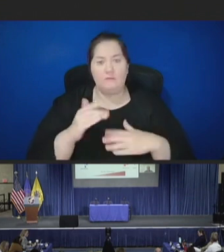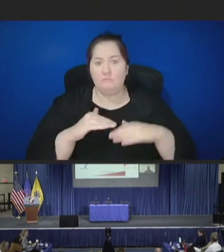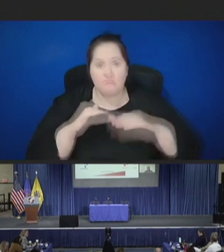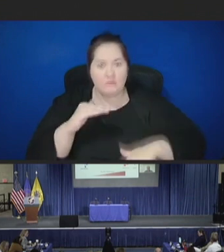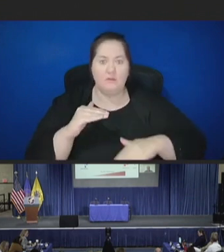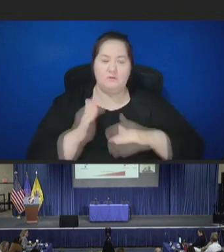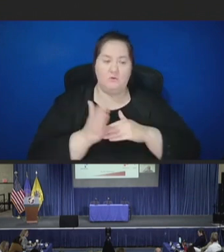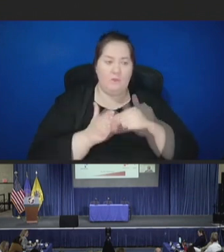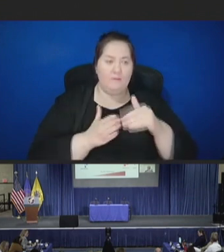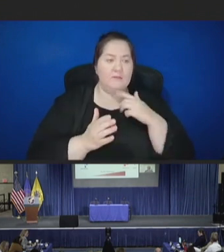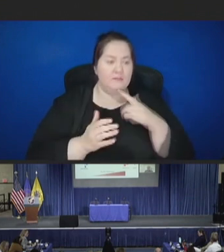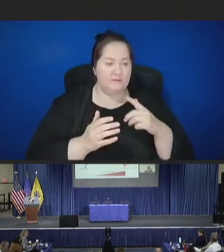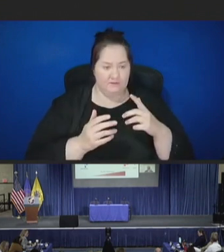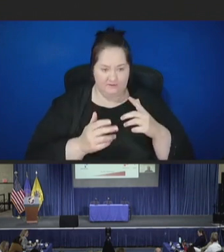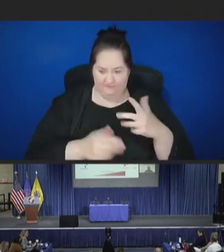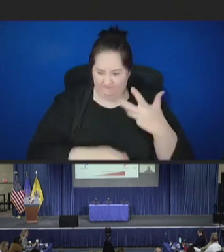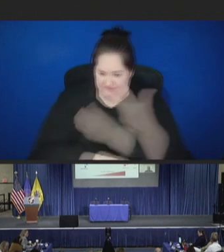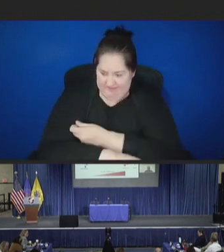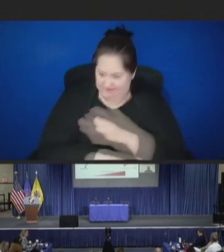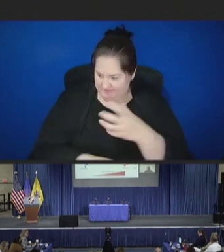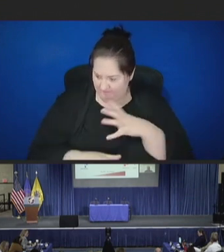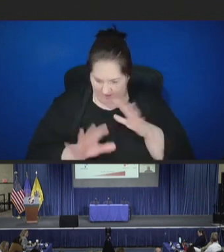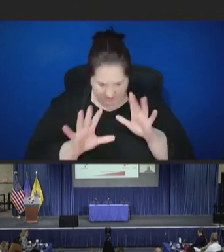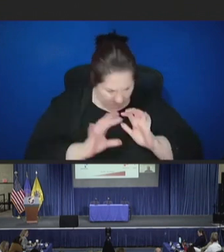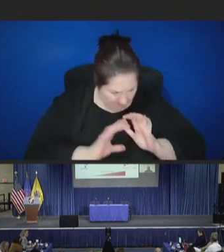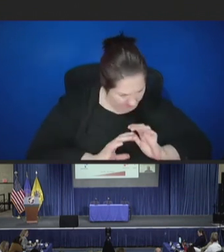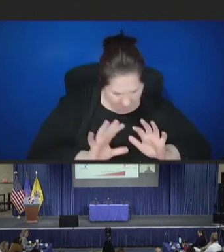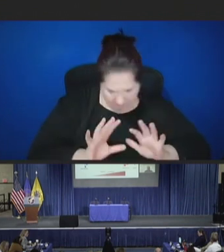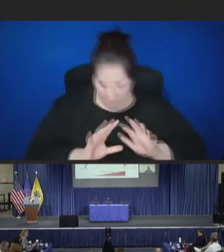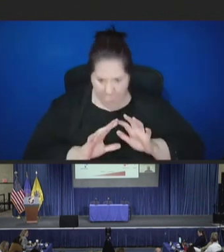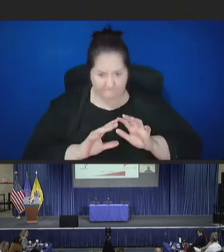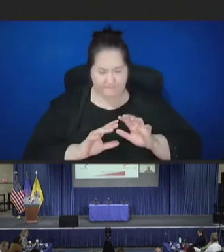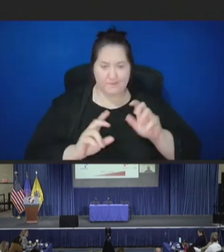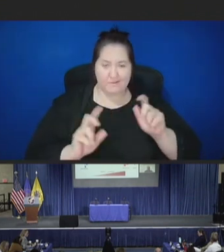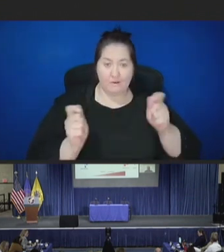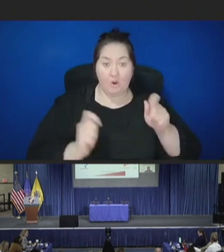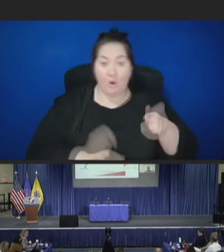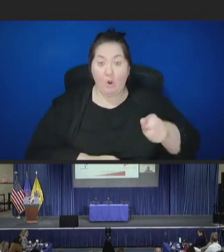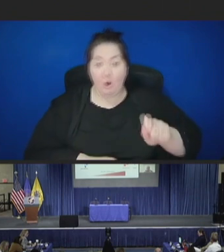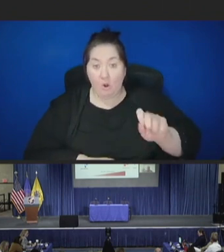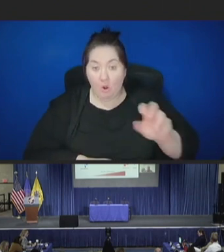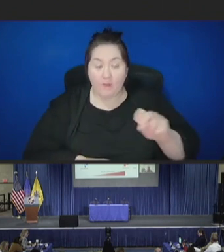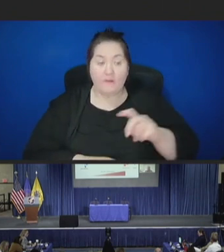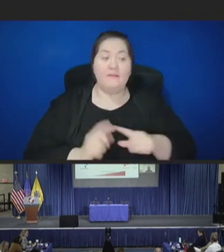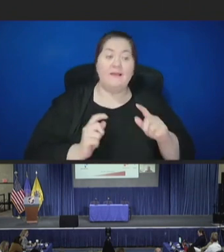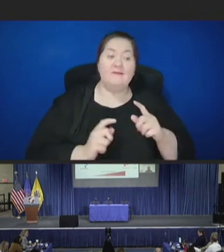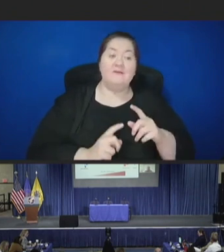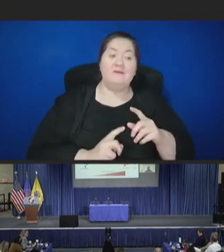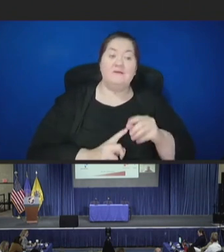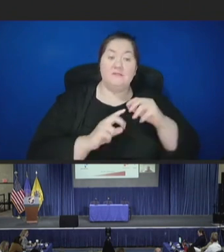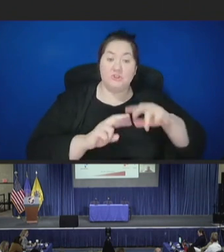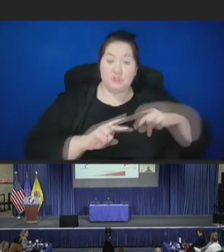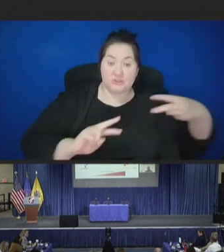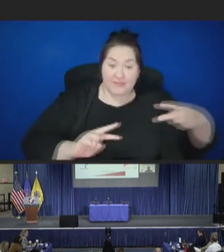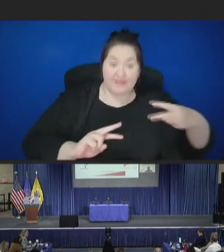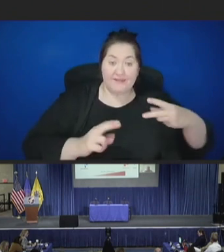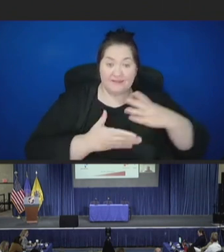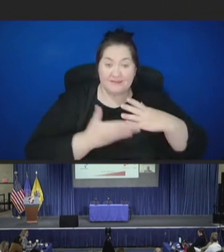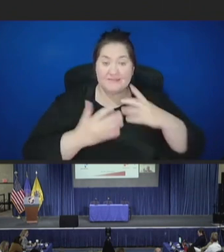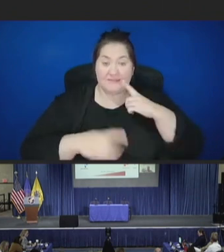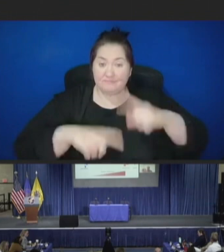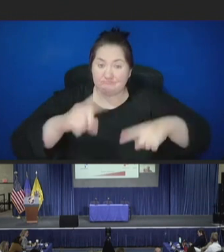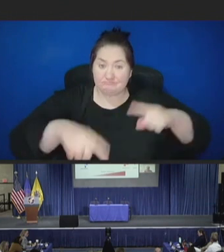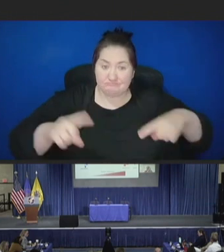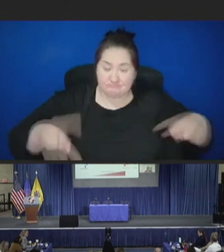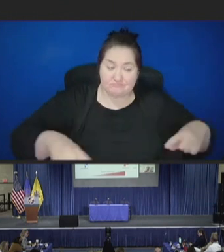mean, your vaccine needs to find them and turn them on. They have specific genetic features that differ from one BNAb to another. So your vaccine